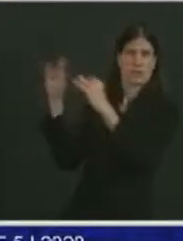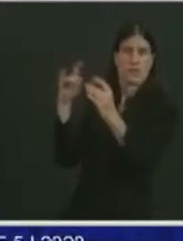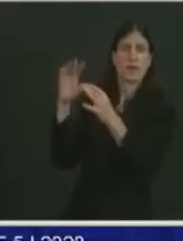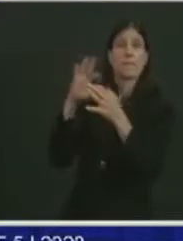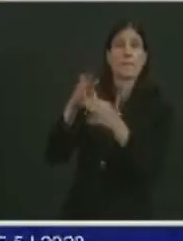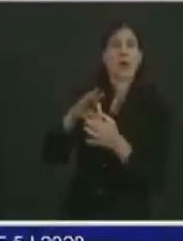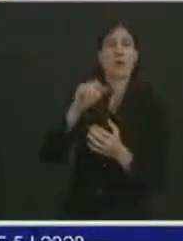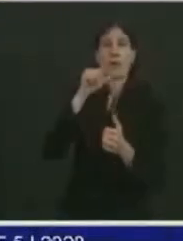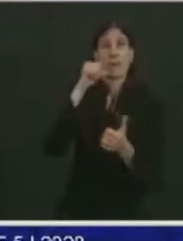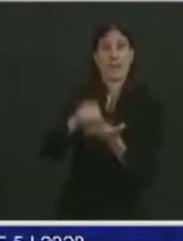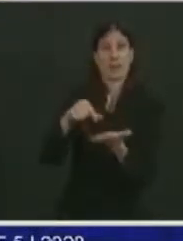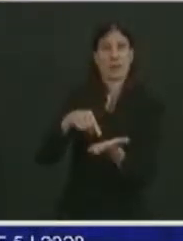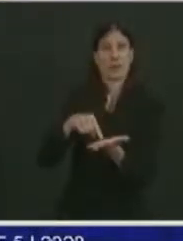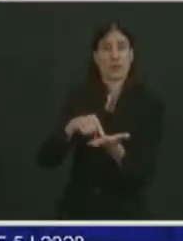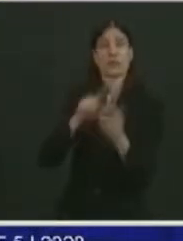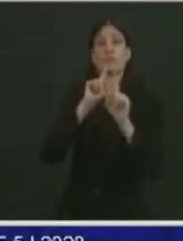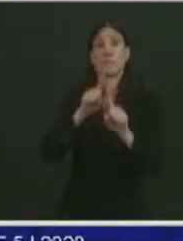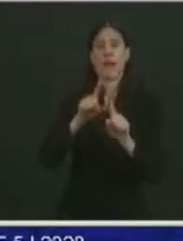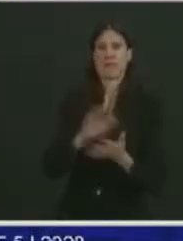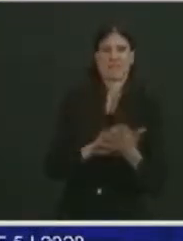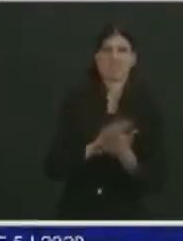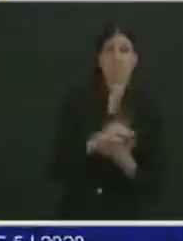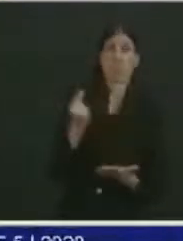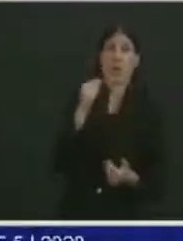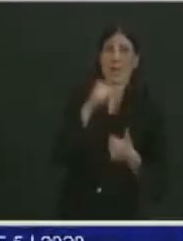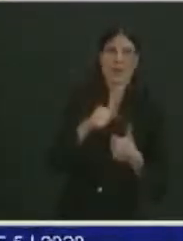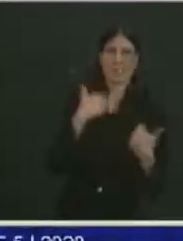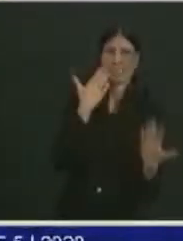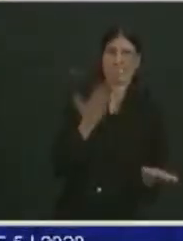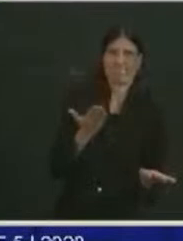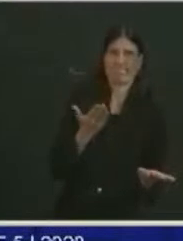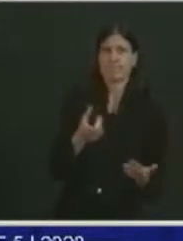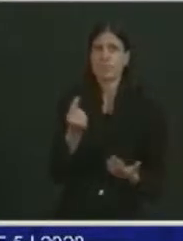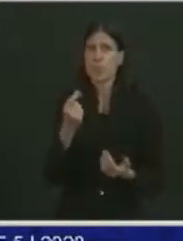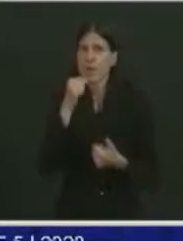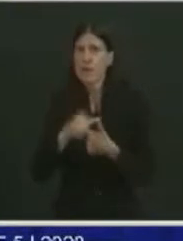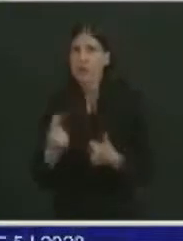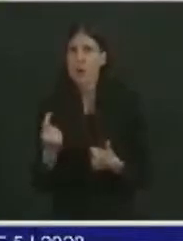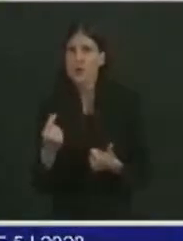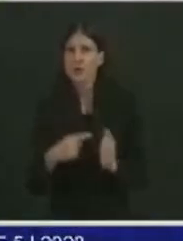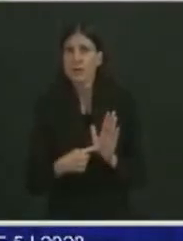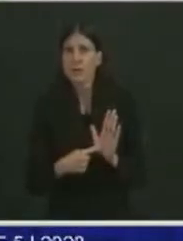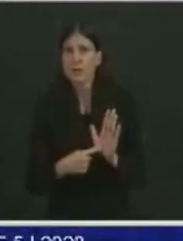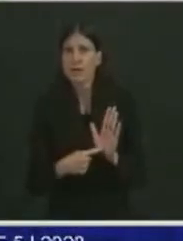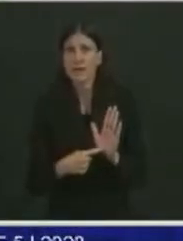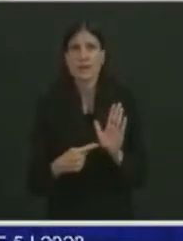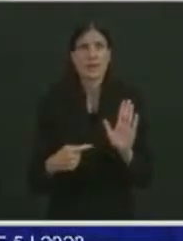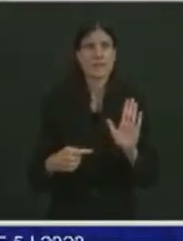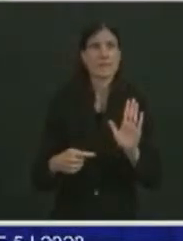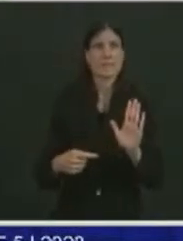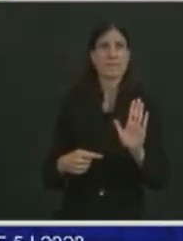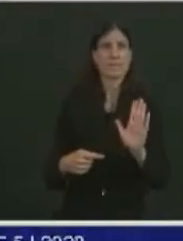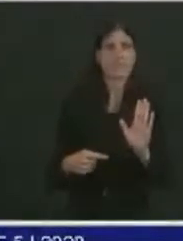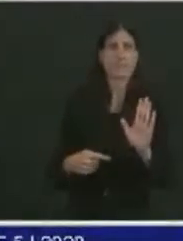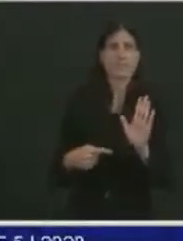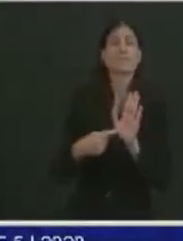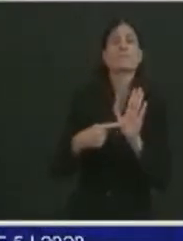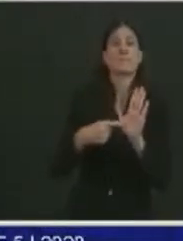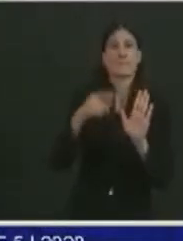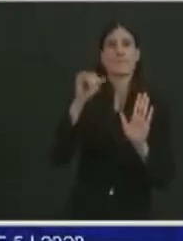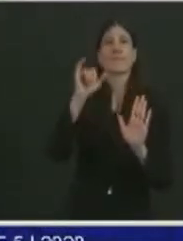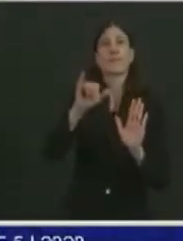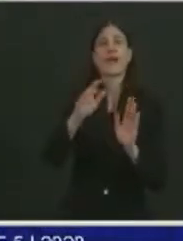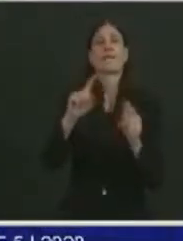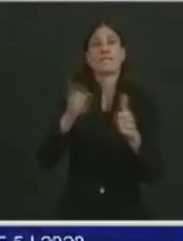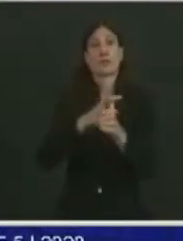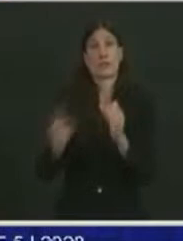look, the APRA, just for folks at home who wouldn't know what that is, it allows